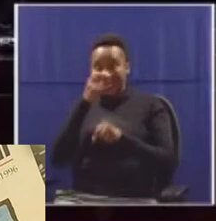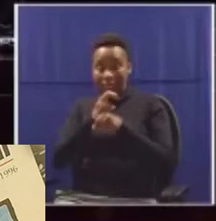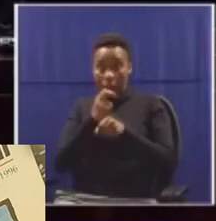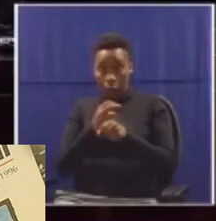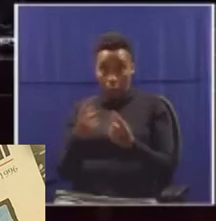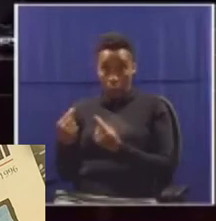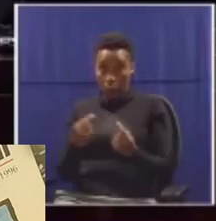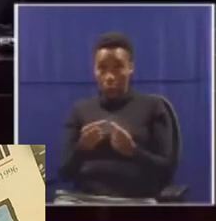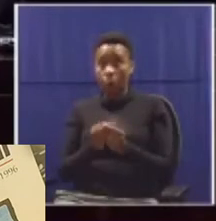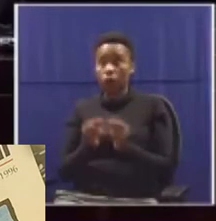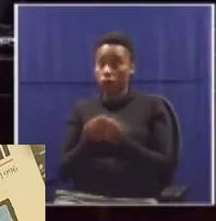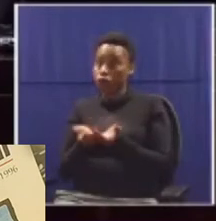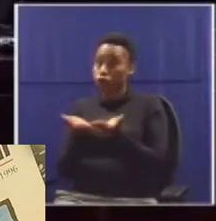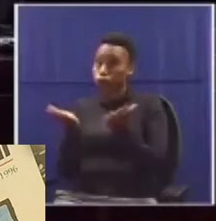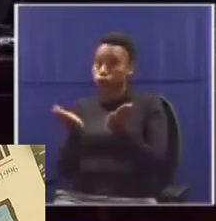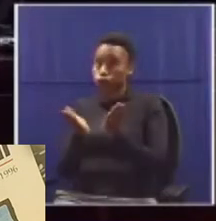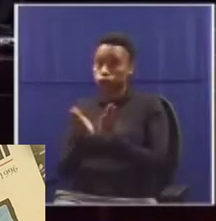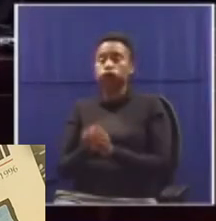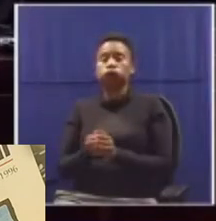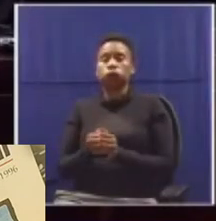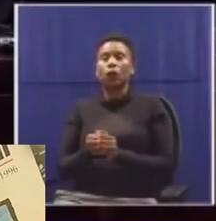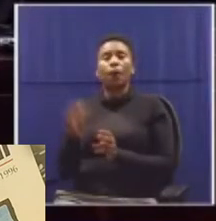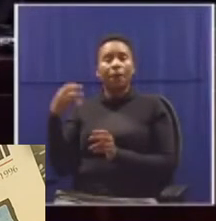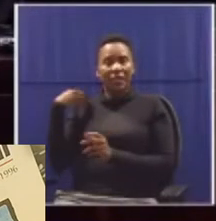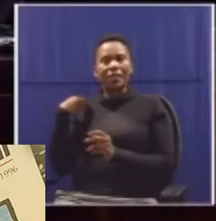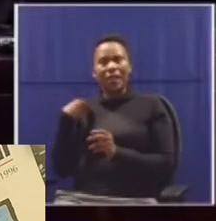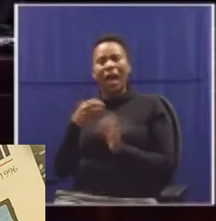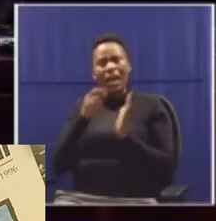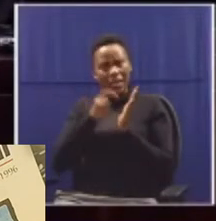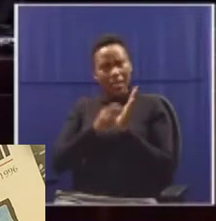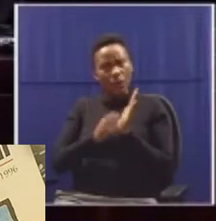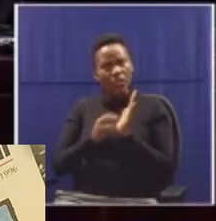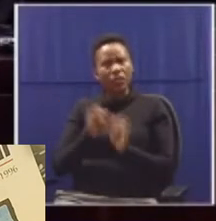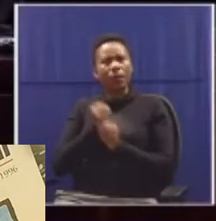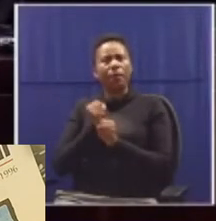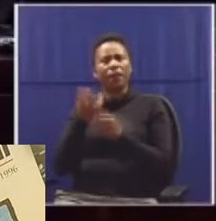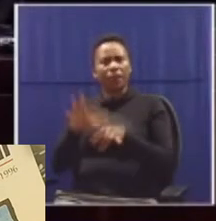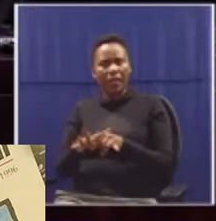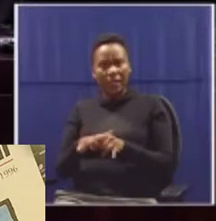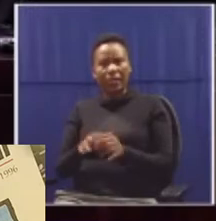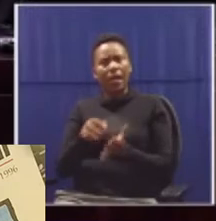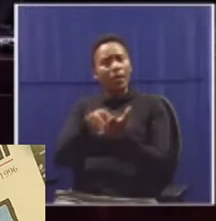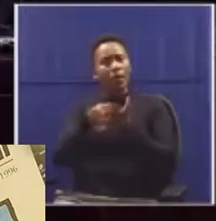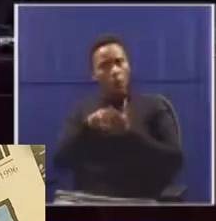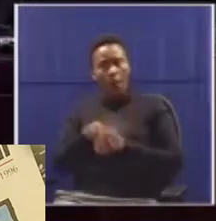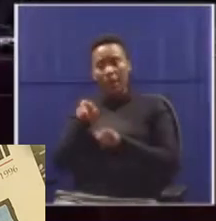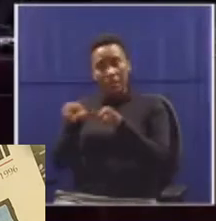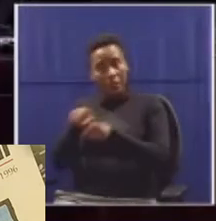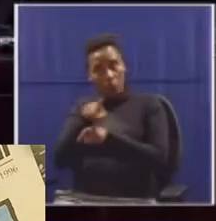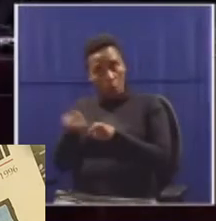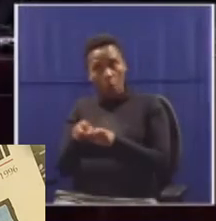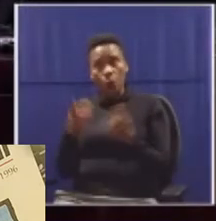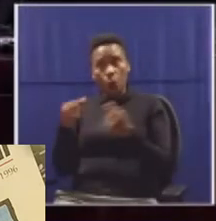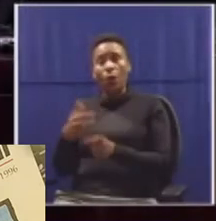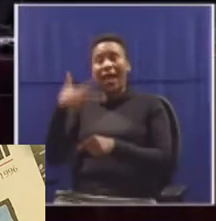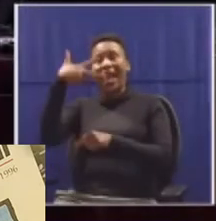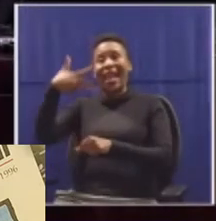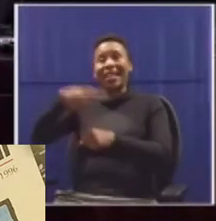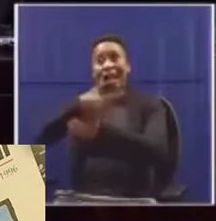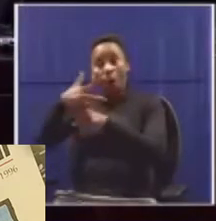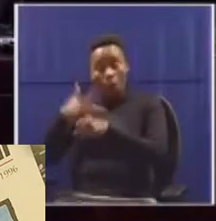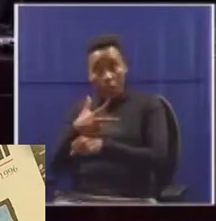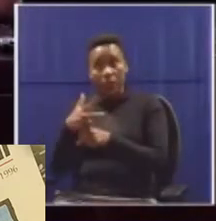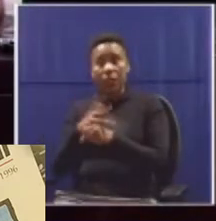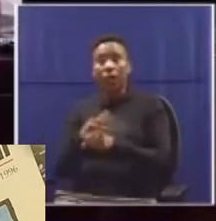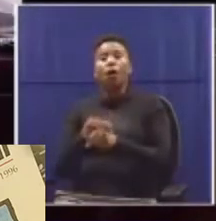render the minister has therefore made these regulations which should require candidate legal practitioners to render eight hours of community service per